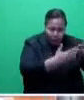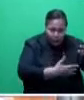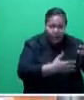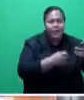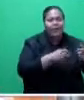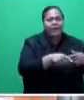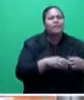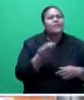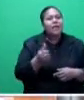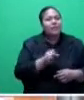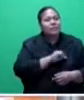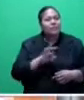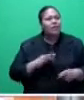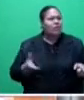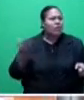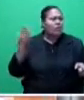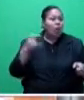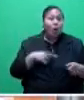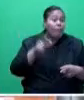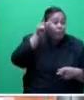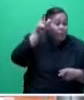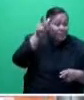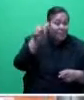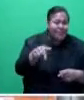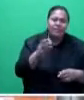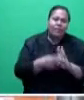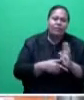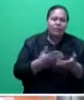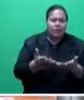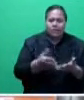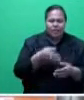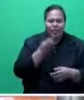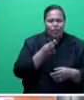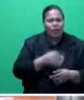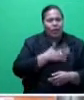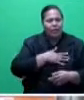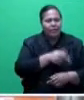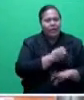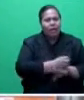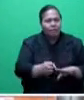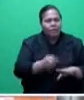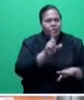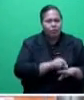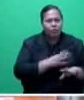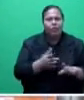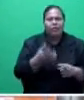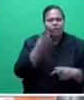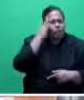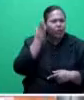time did not like government for doing that because they felt we were too generous to the